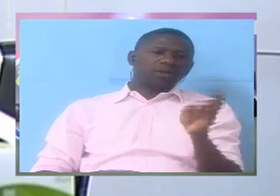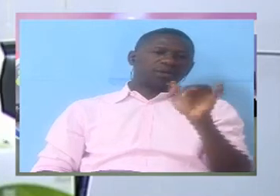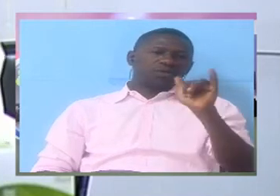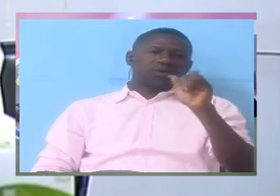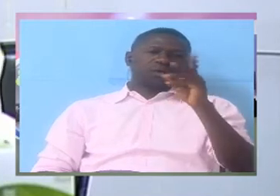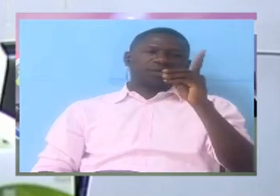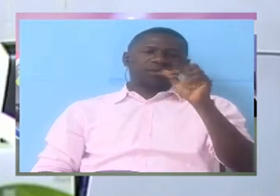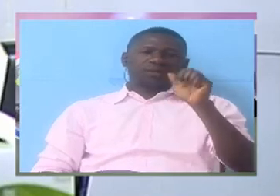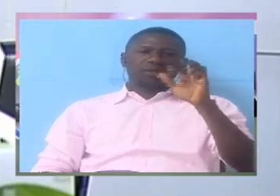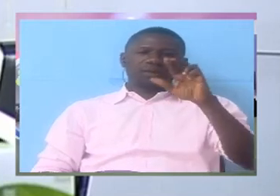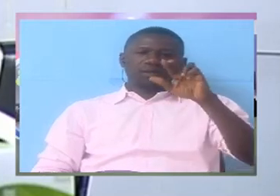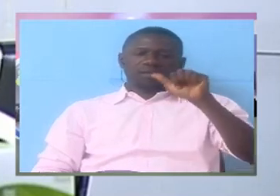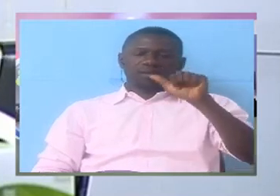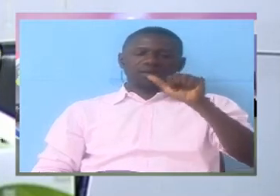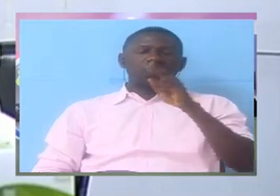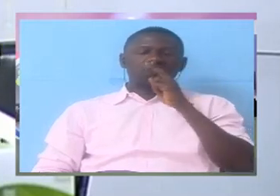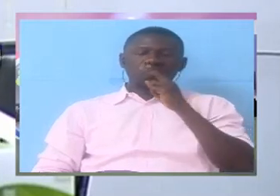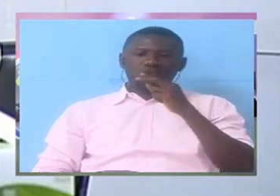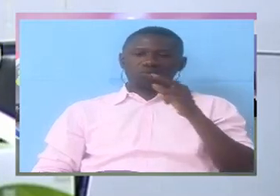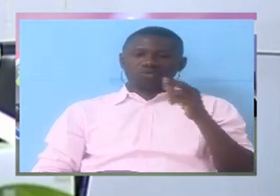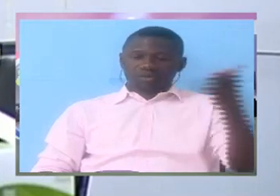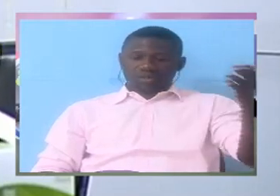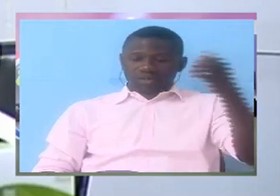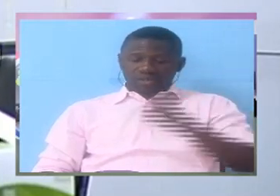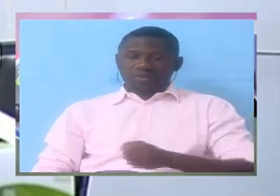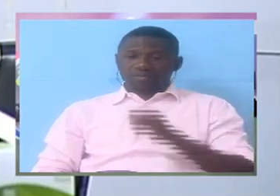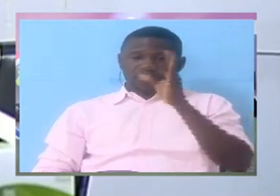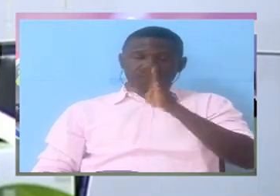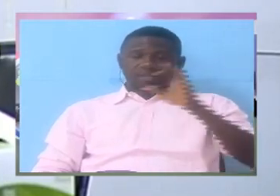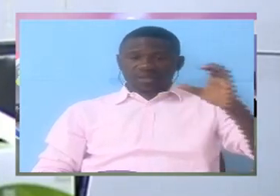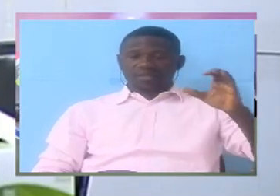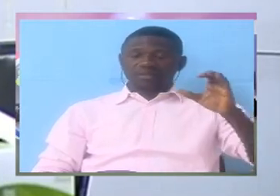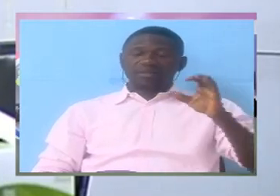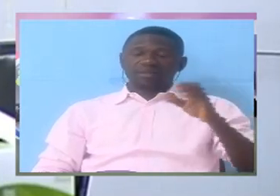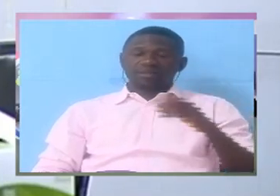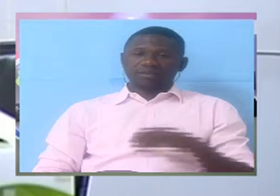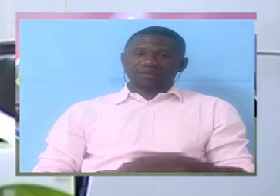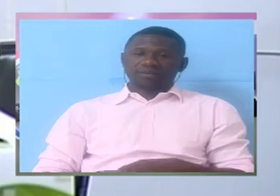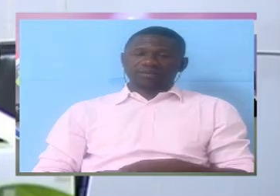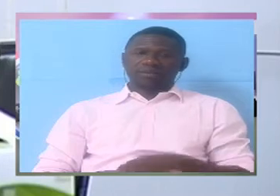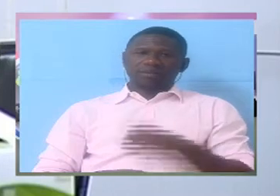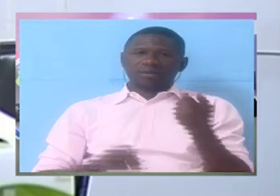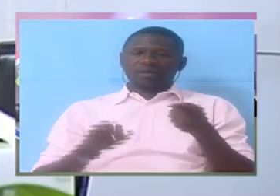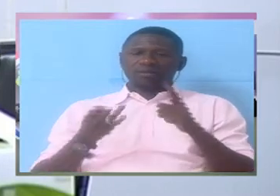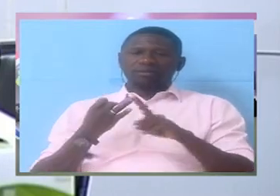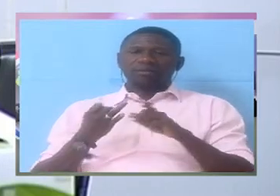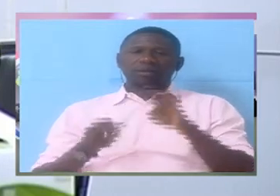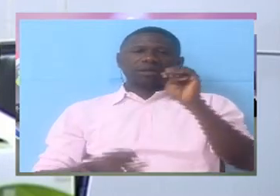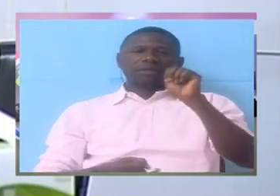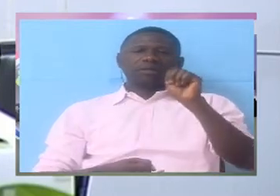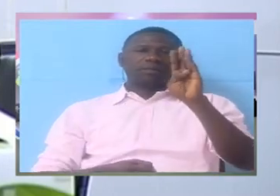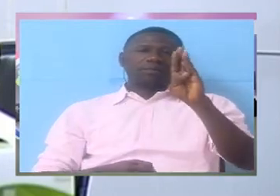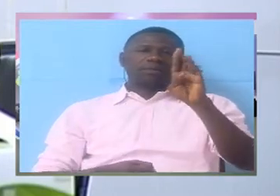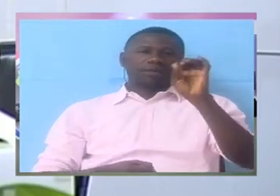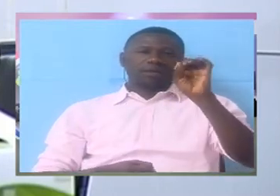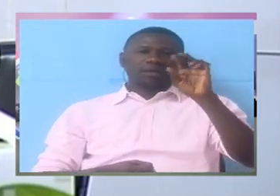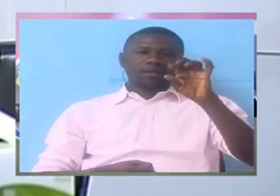testified here. Modu Haidara. Modu Haidara men ya la CDRO kijang Haidara. I think Ibrahim Makinte. Ibrahim Makinte.